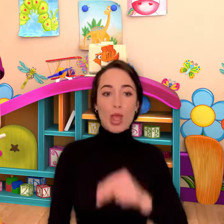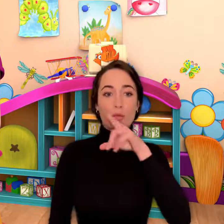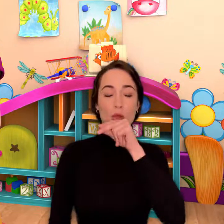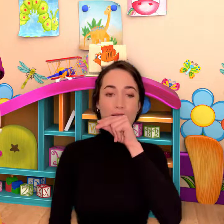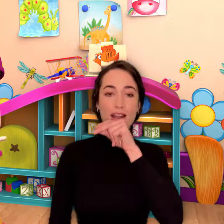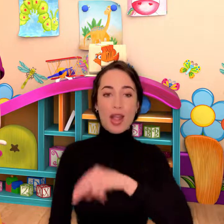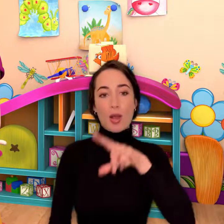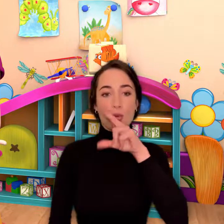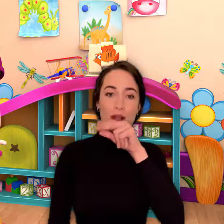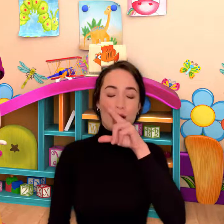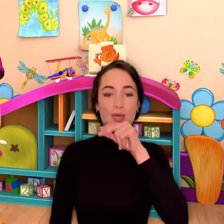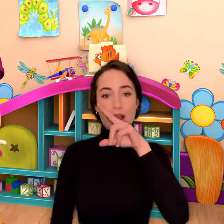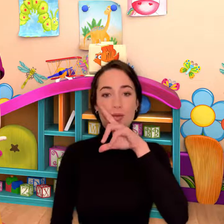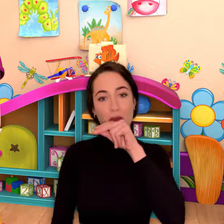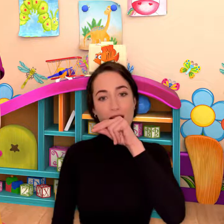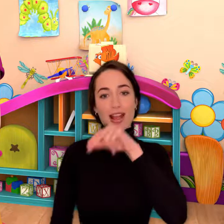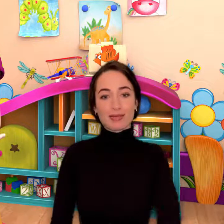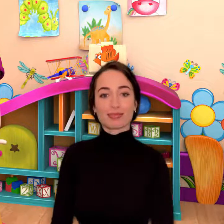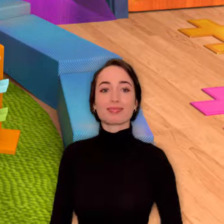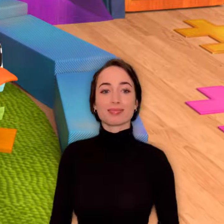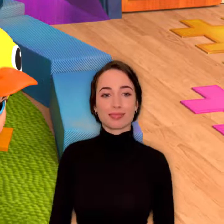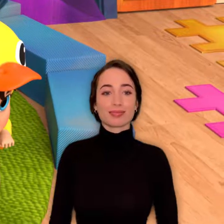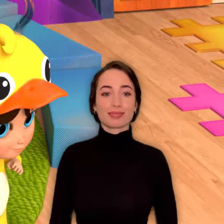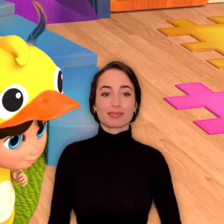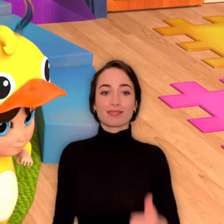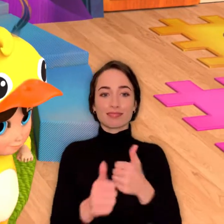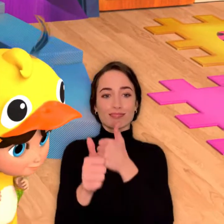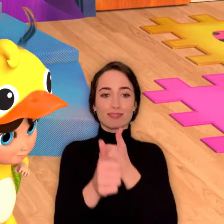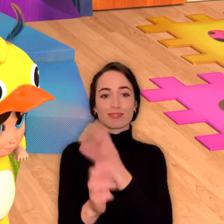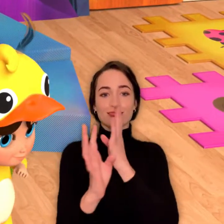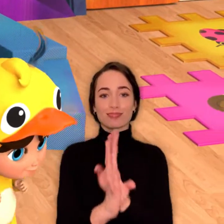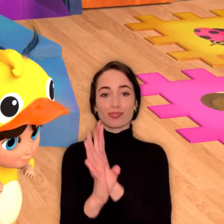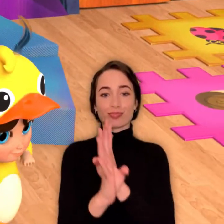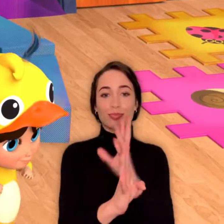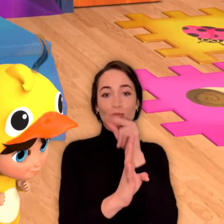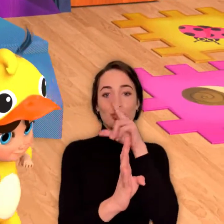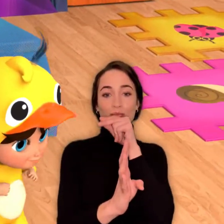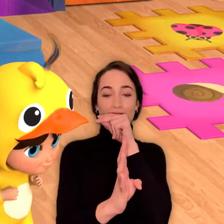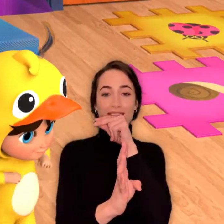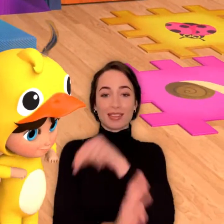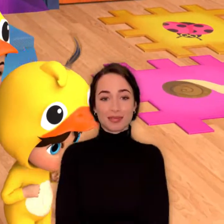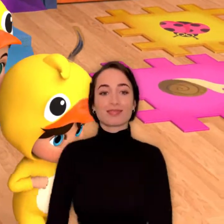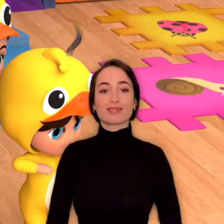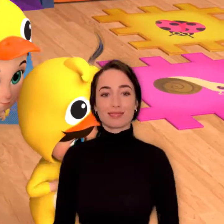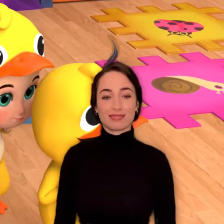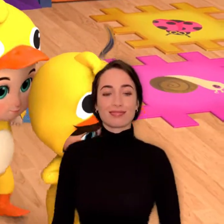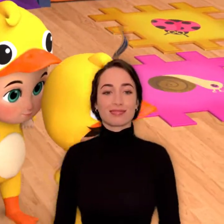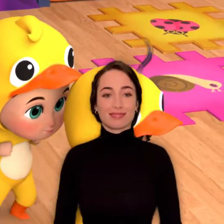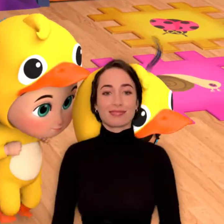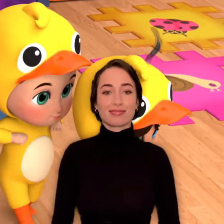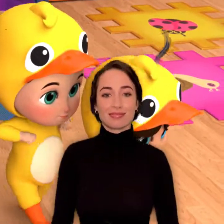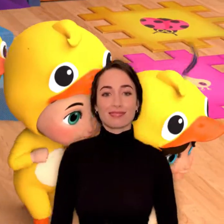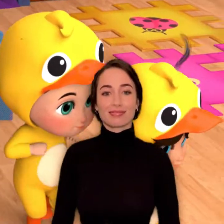Quack, quack, quack. Quack, quack, quack. He led the others with a quack, quack, quack.